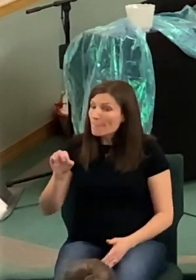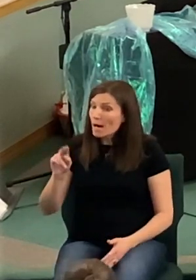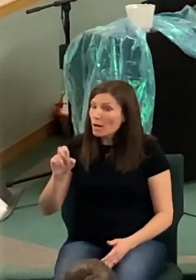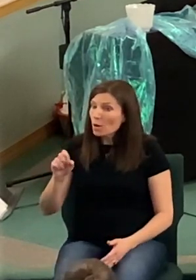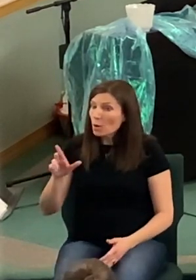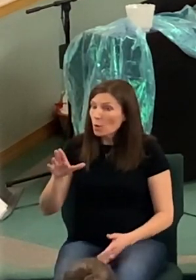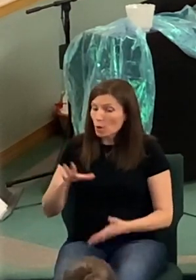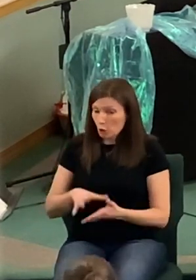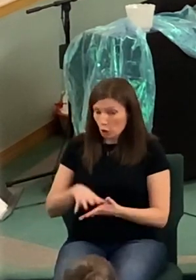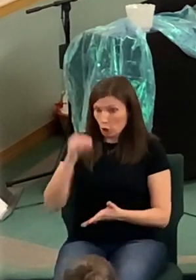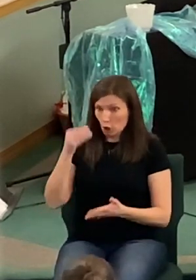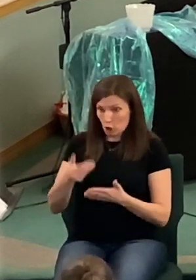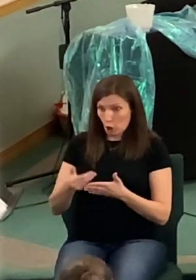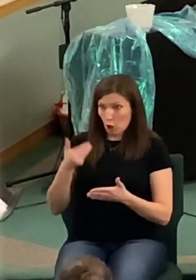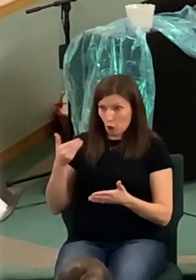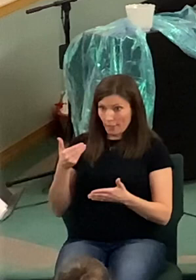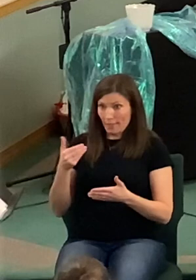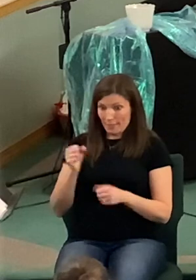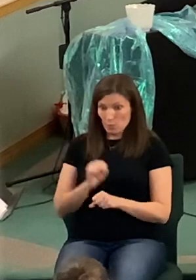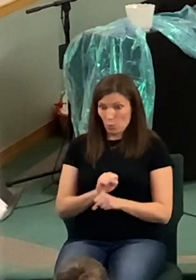in Ireland,